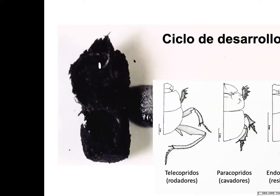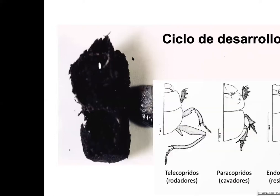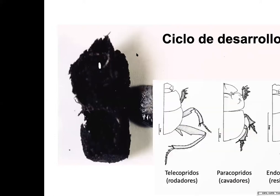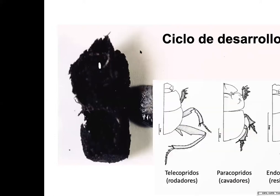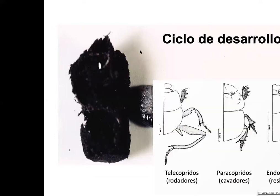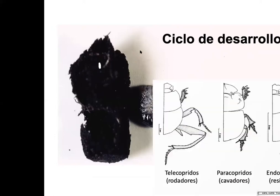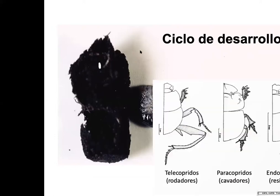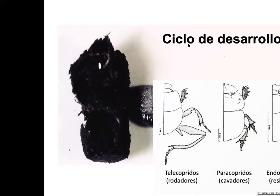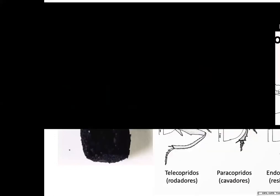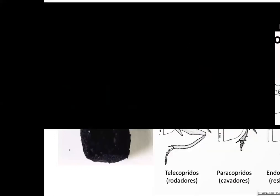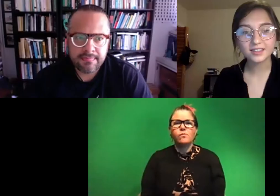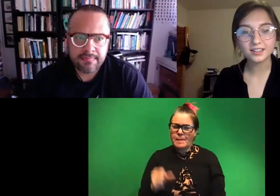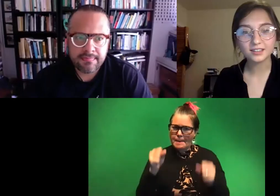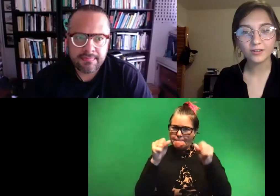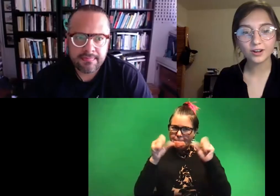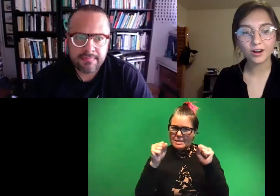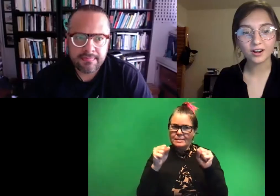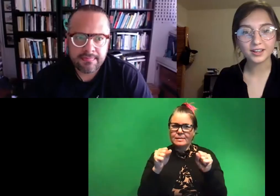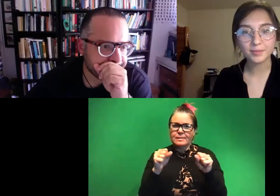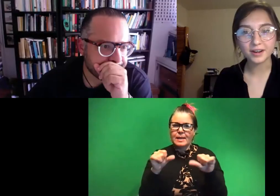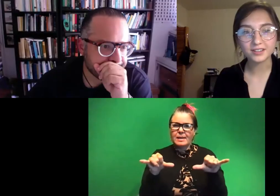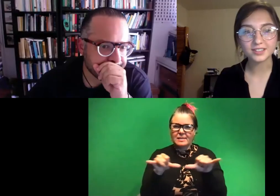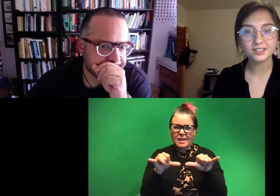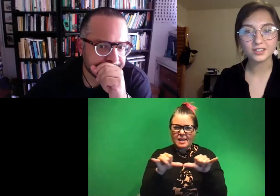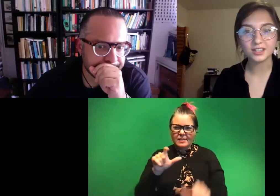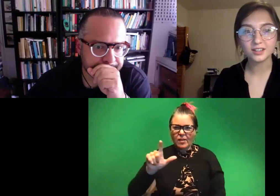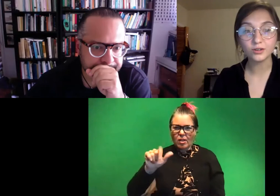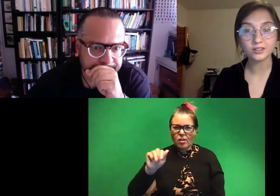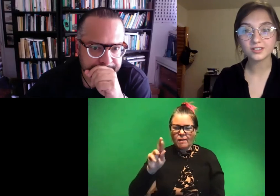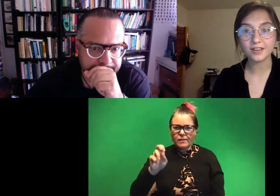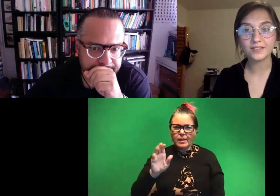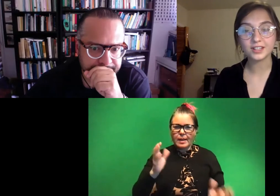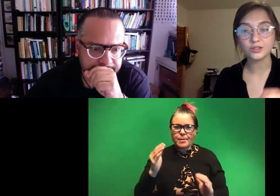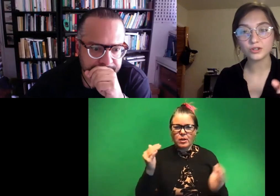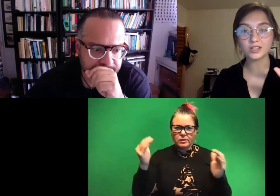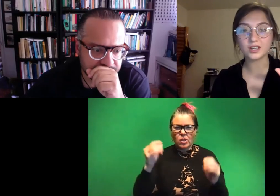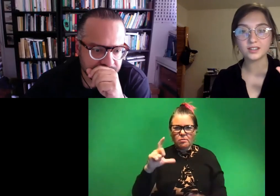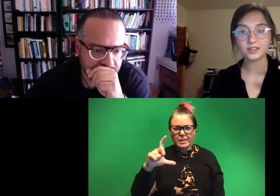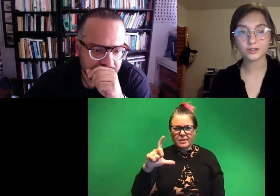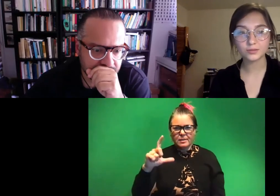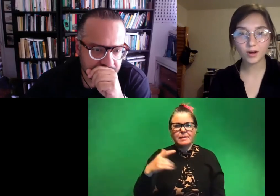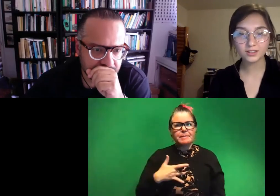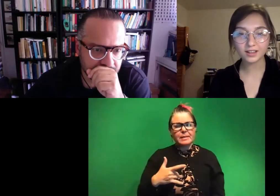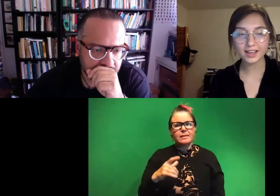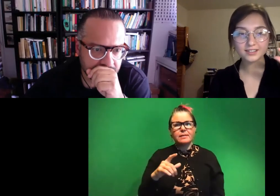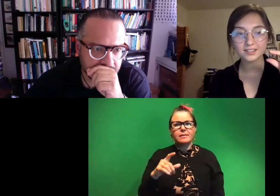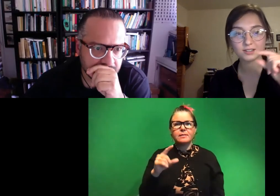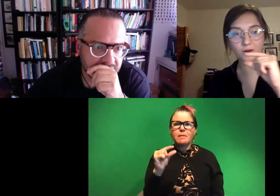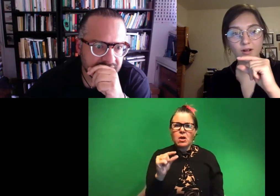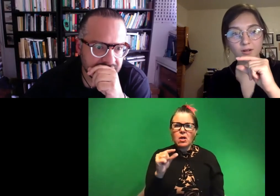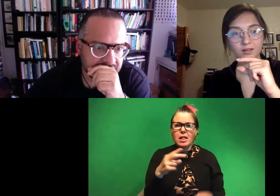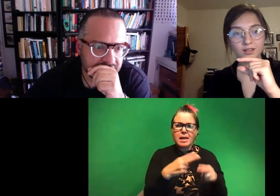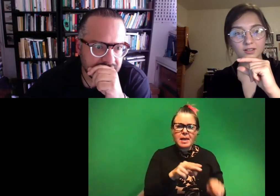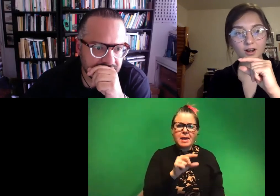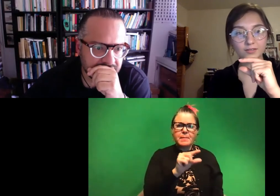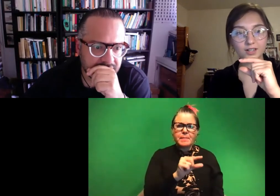Yeah, it's amazing how big the larvae are in comparison to the adults. I feel like usually they're small little eggs and